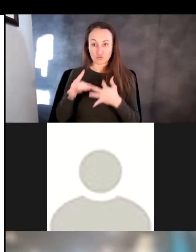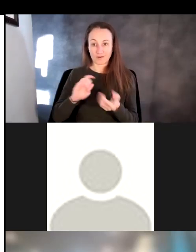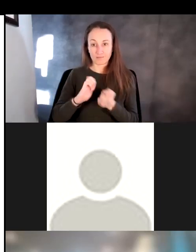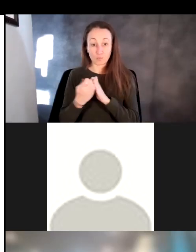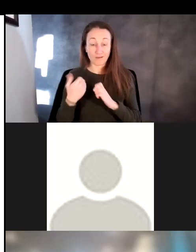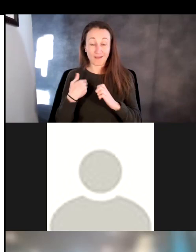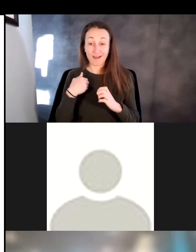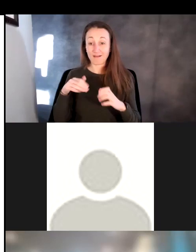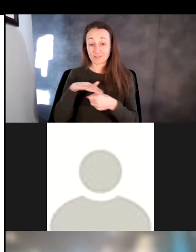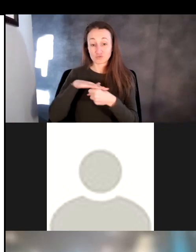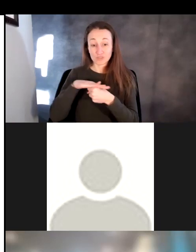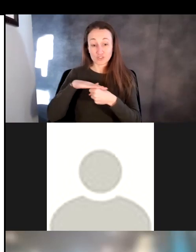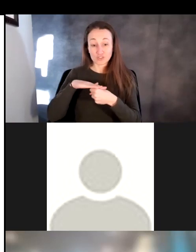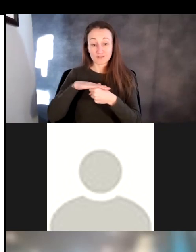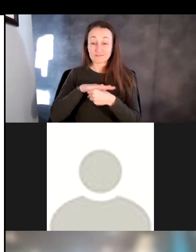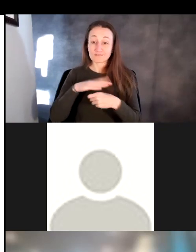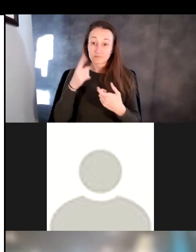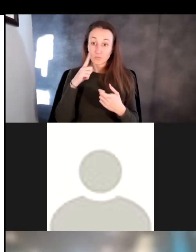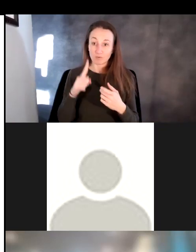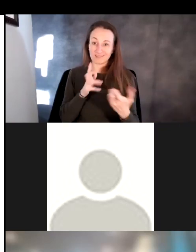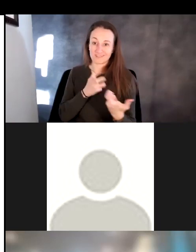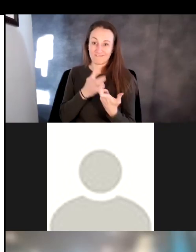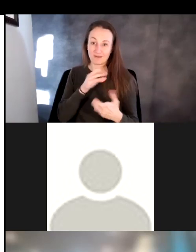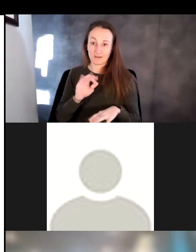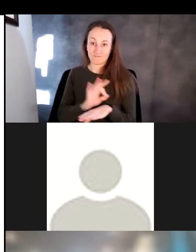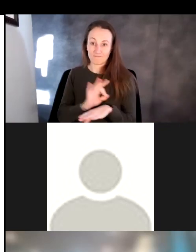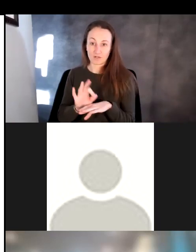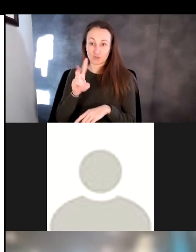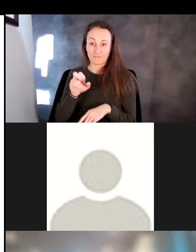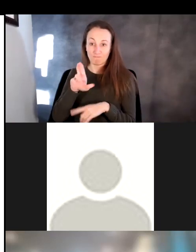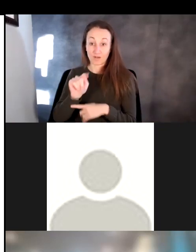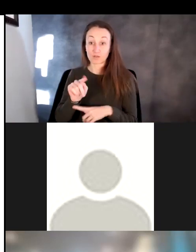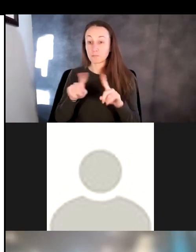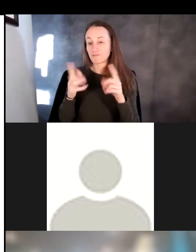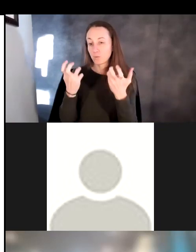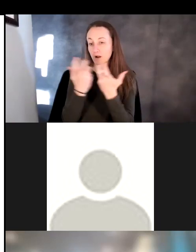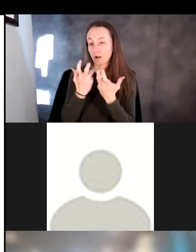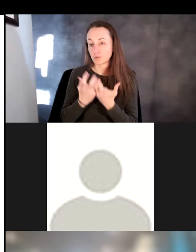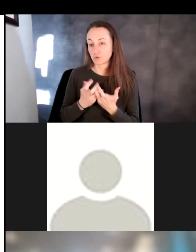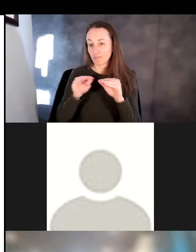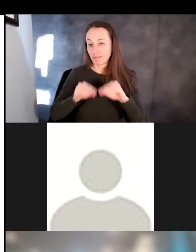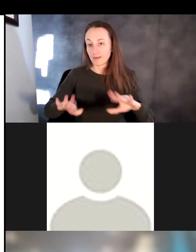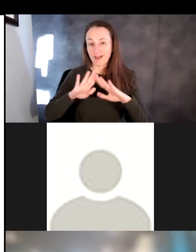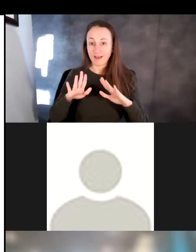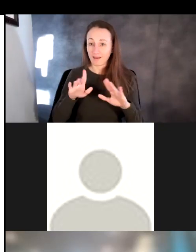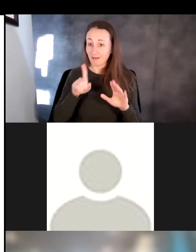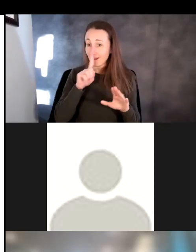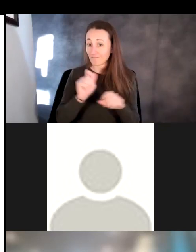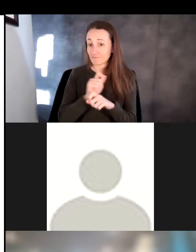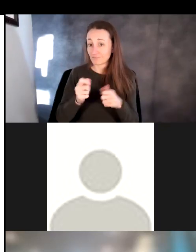our fit and functional variants. But if I want to do a combinatorial landscape, I've effectively expanded the search